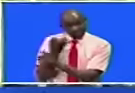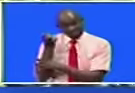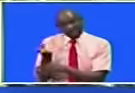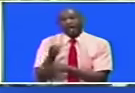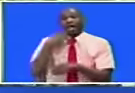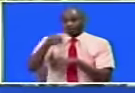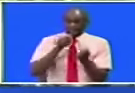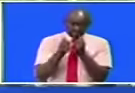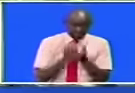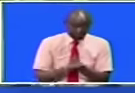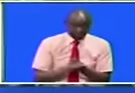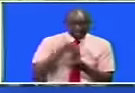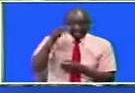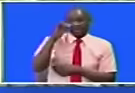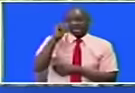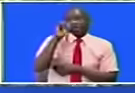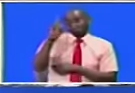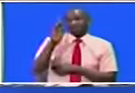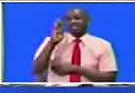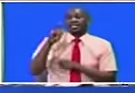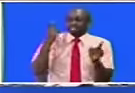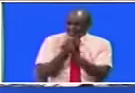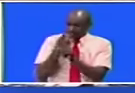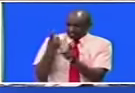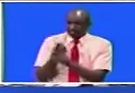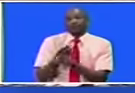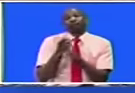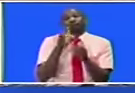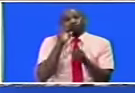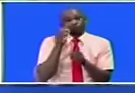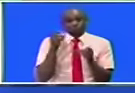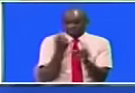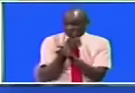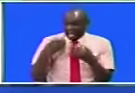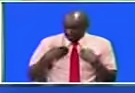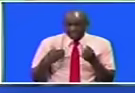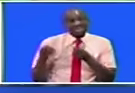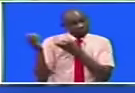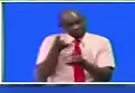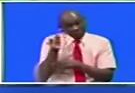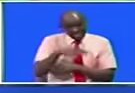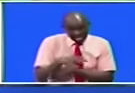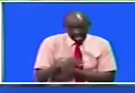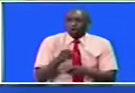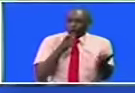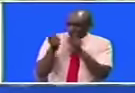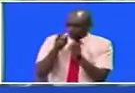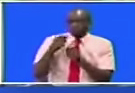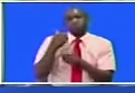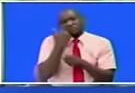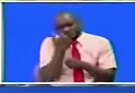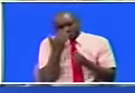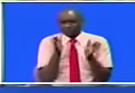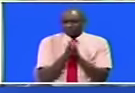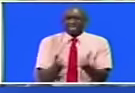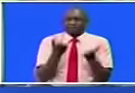mahindi. NIB has since introduced other crop varieties in the area. This has helped in control of pests, diseases, and